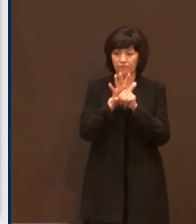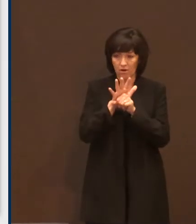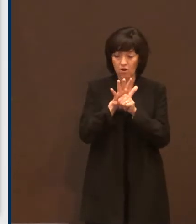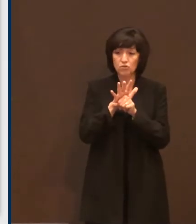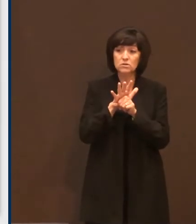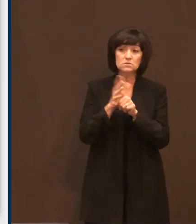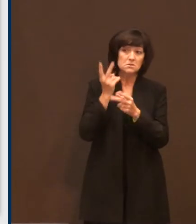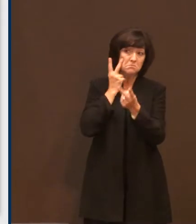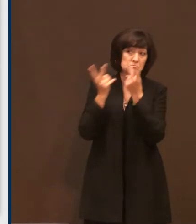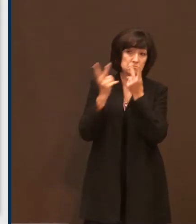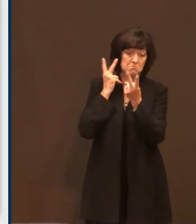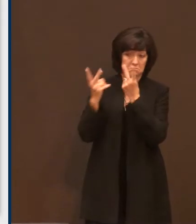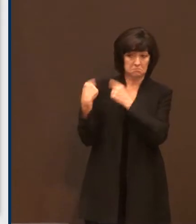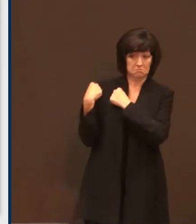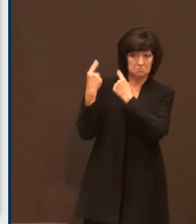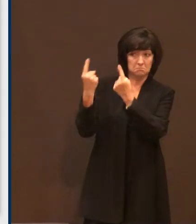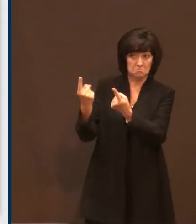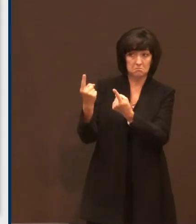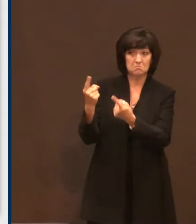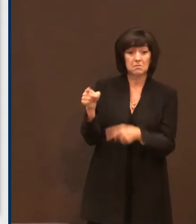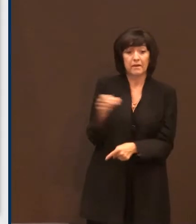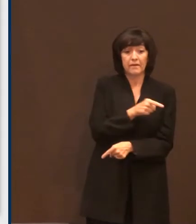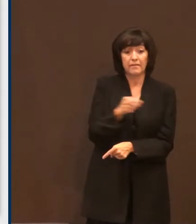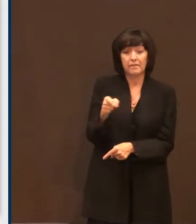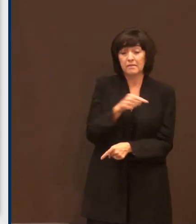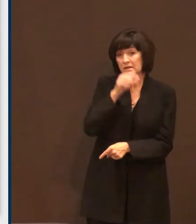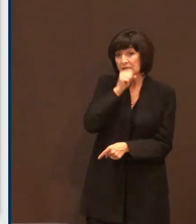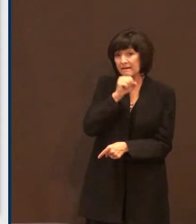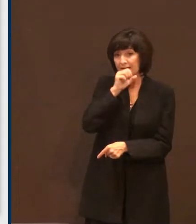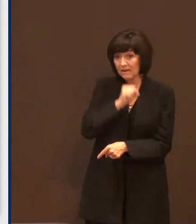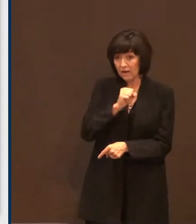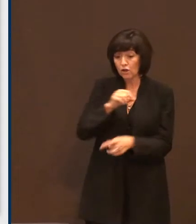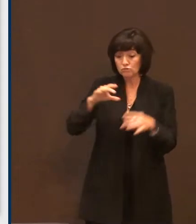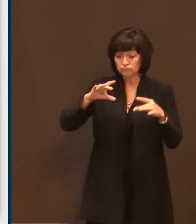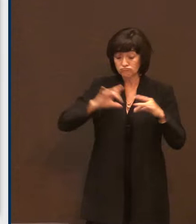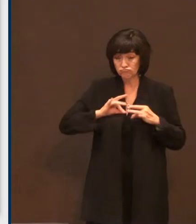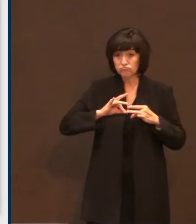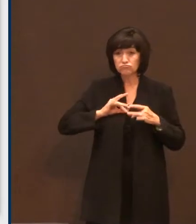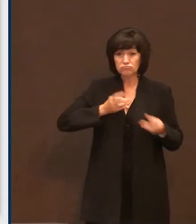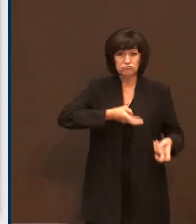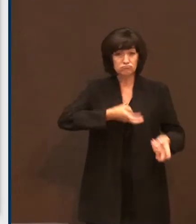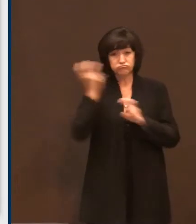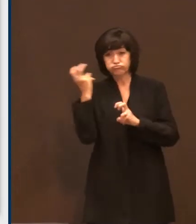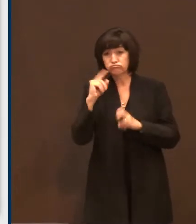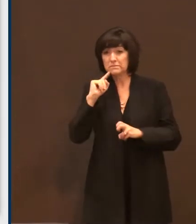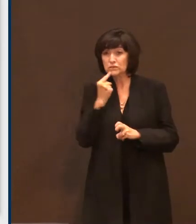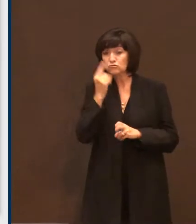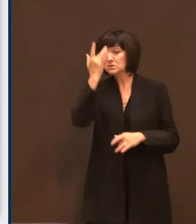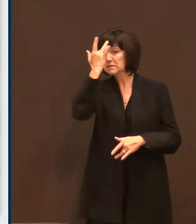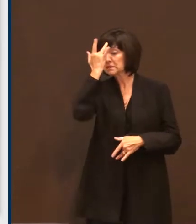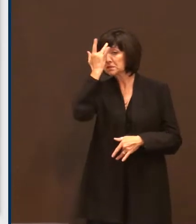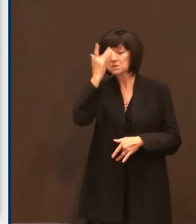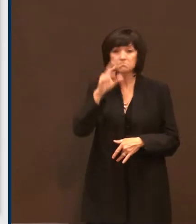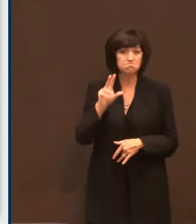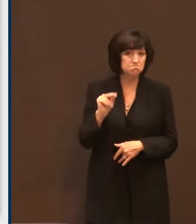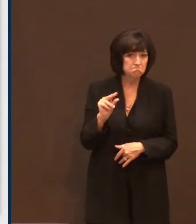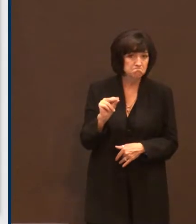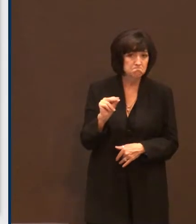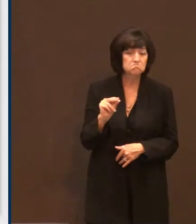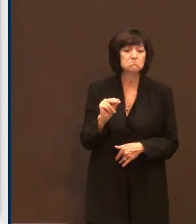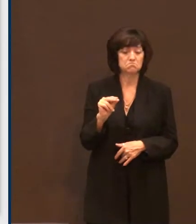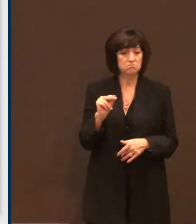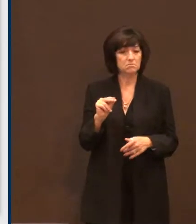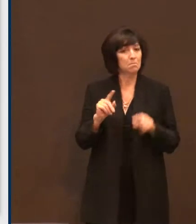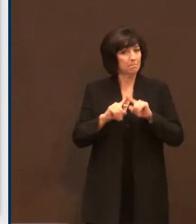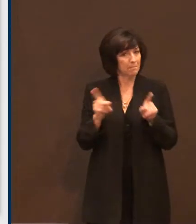on the experience that we've seen, and that's been documented. They could be transmitters of that virus,